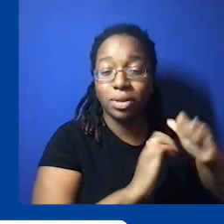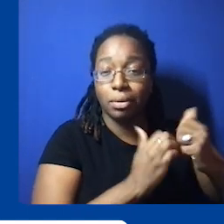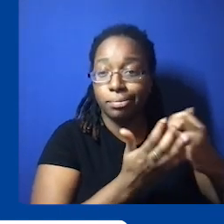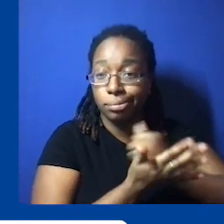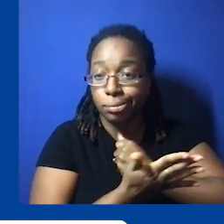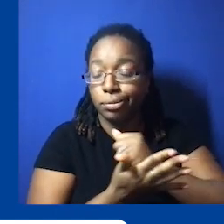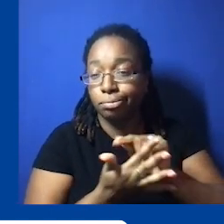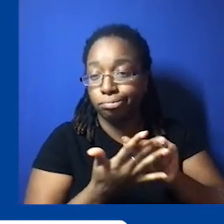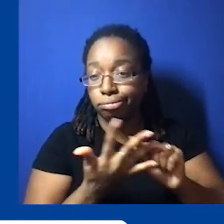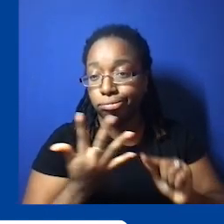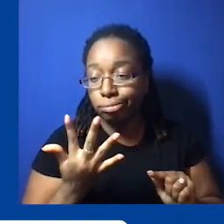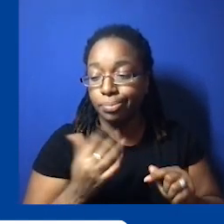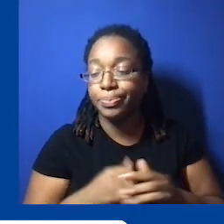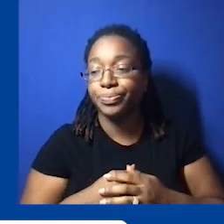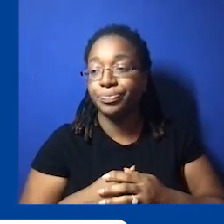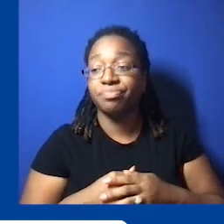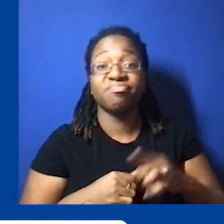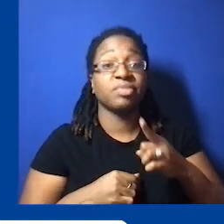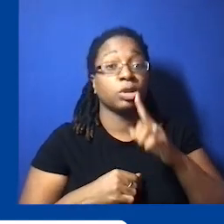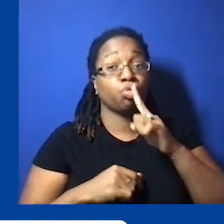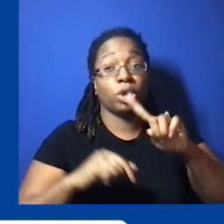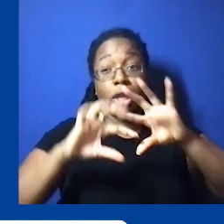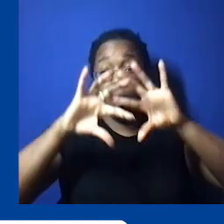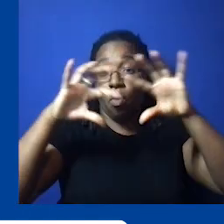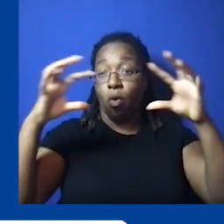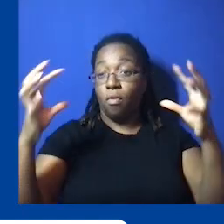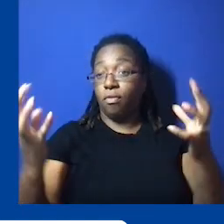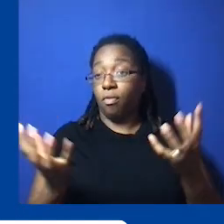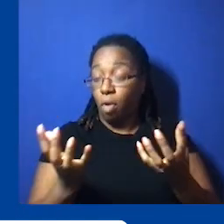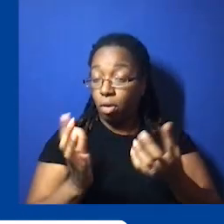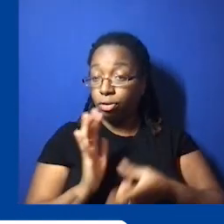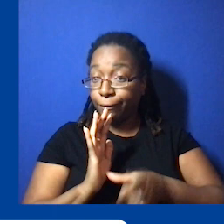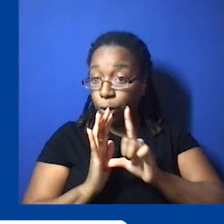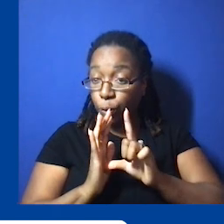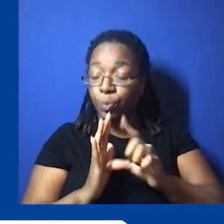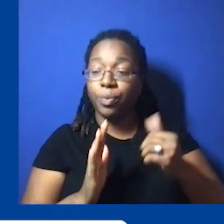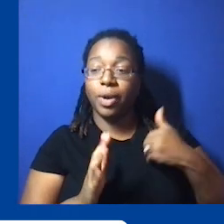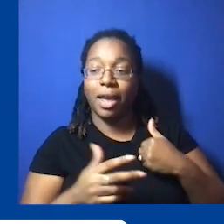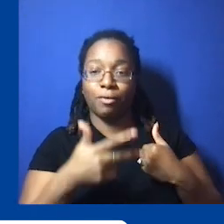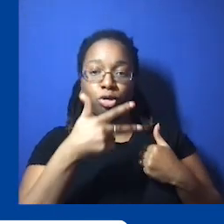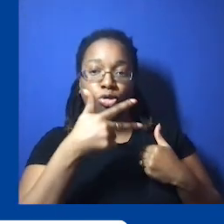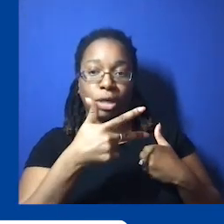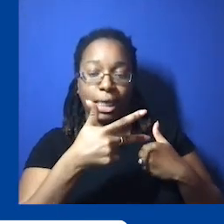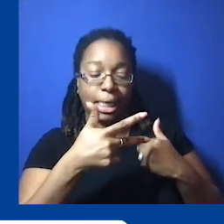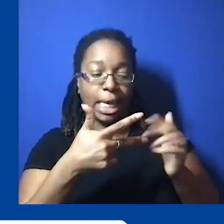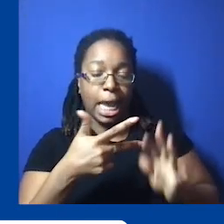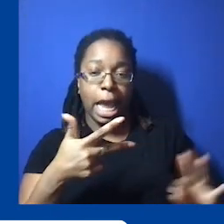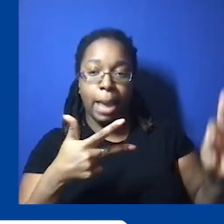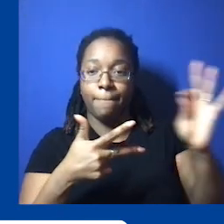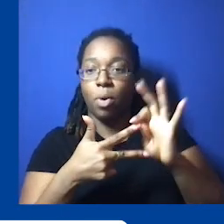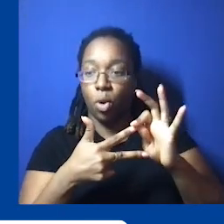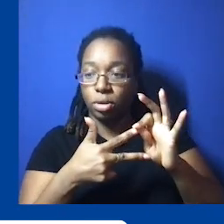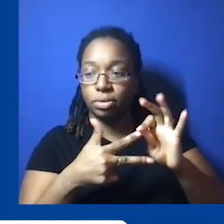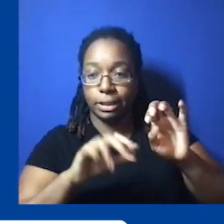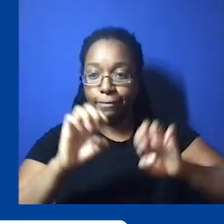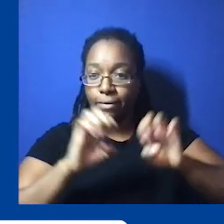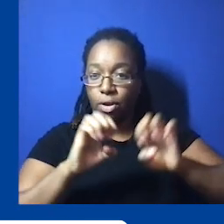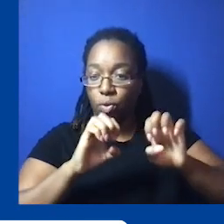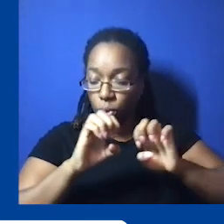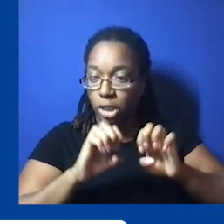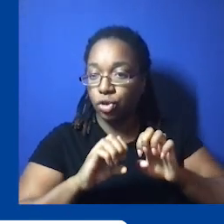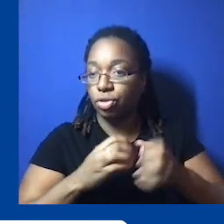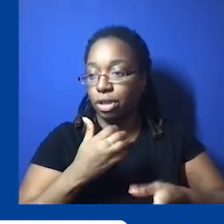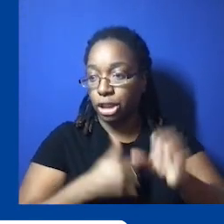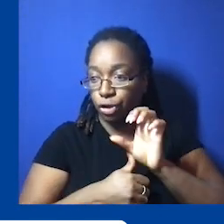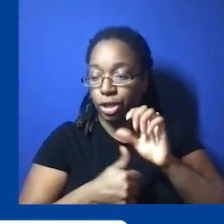A really high-level overview of this. We have three key evaluation criteria: relevant